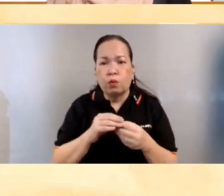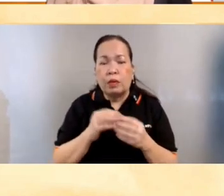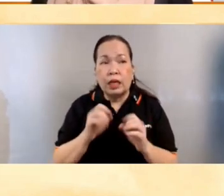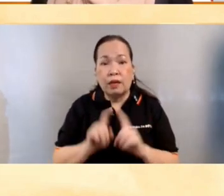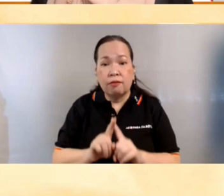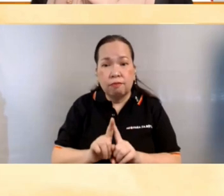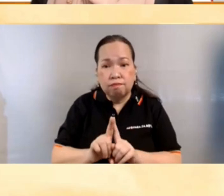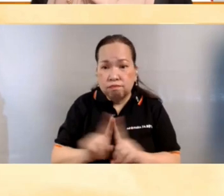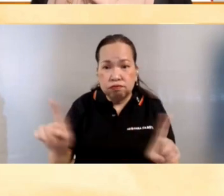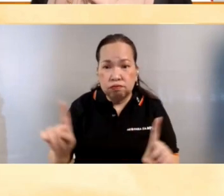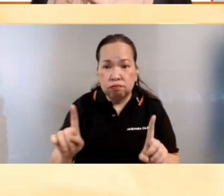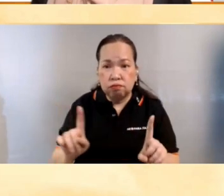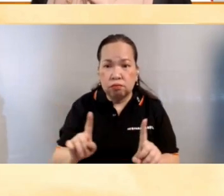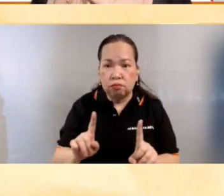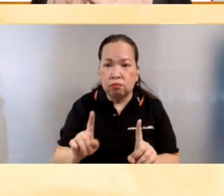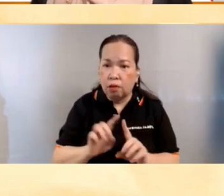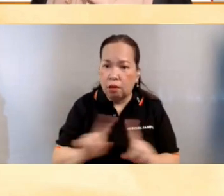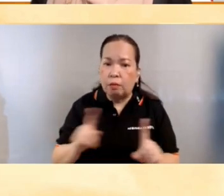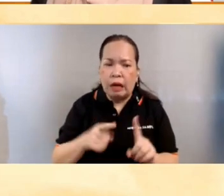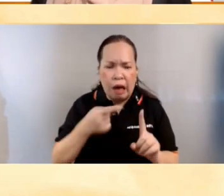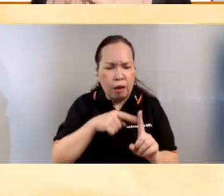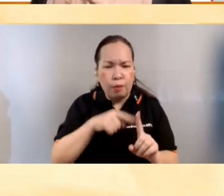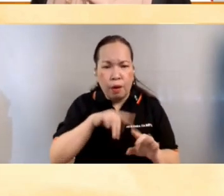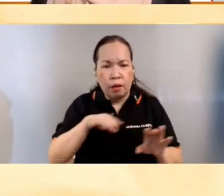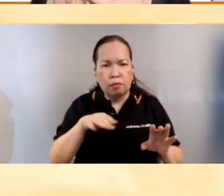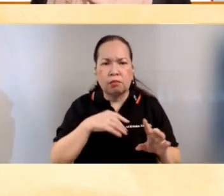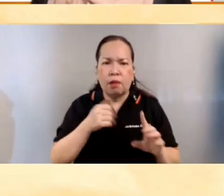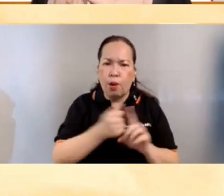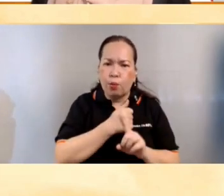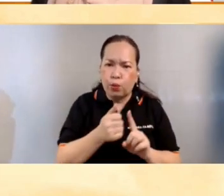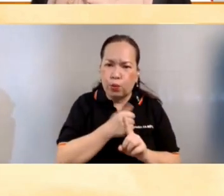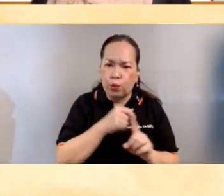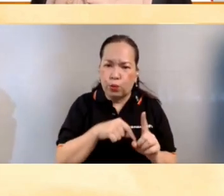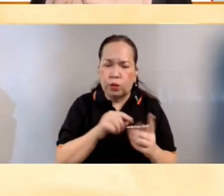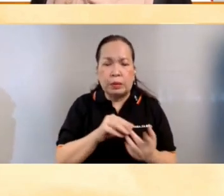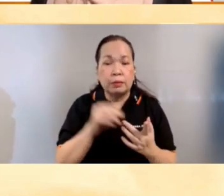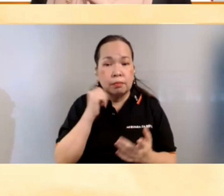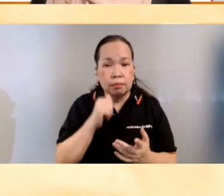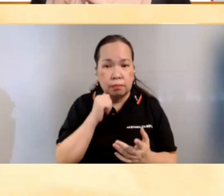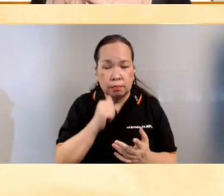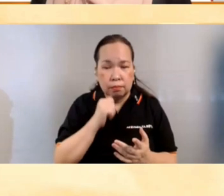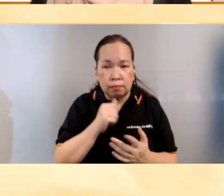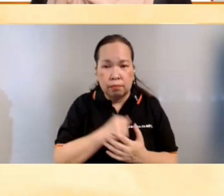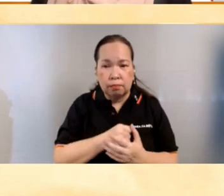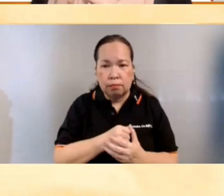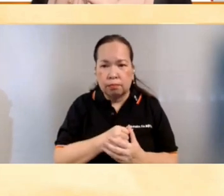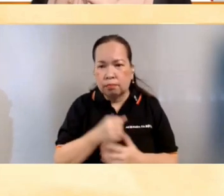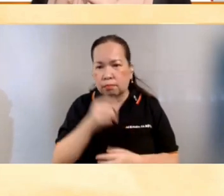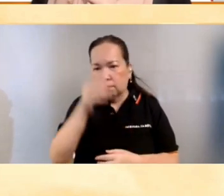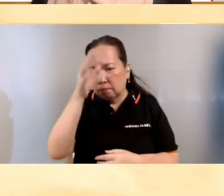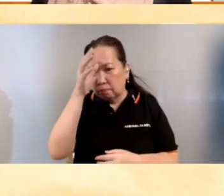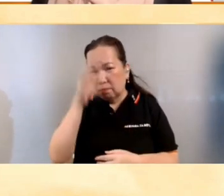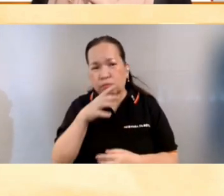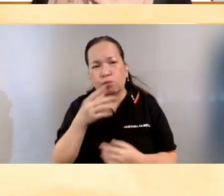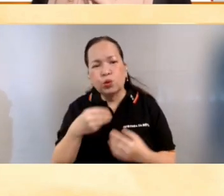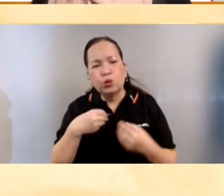displacement sometimes lead to various abuses afflicted against girls. Parents would sometimes marry off their